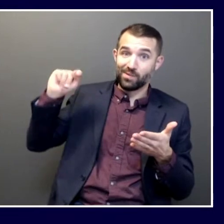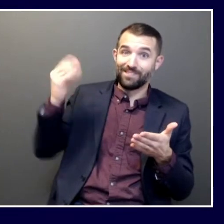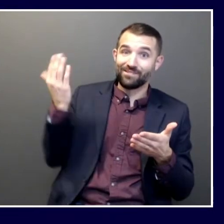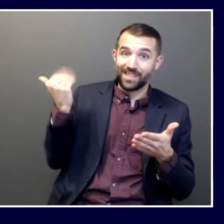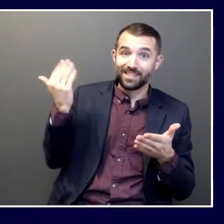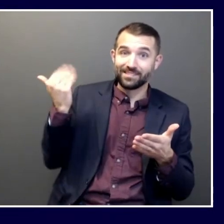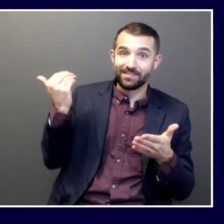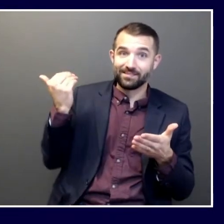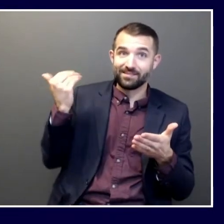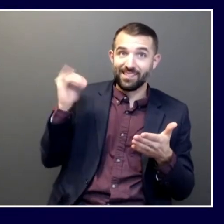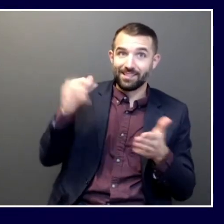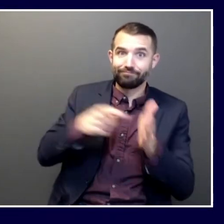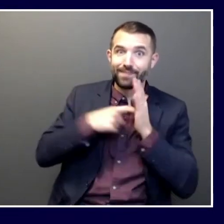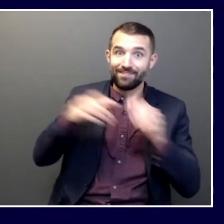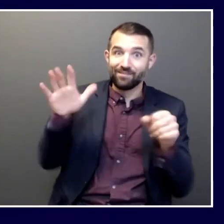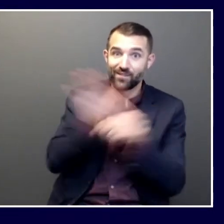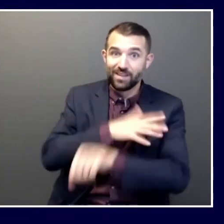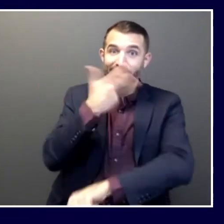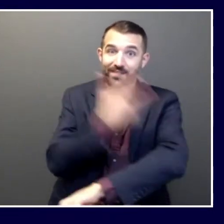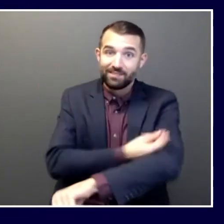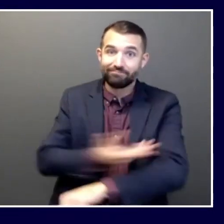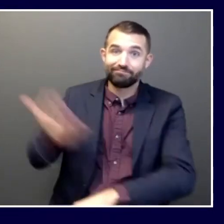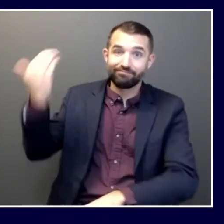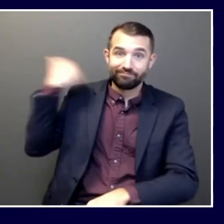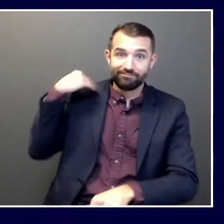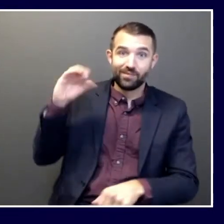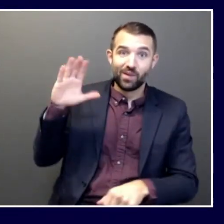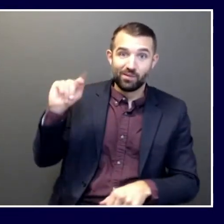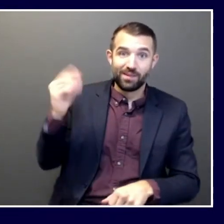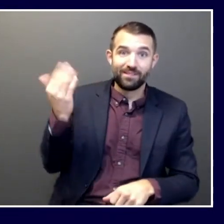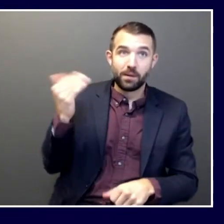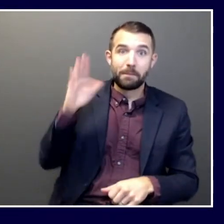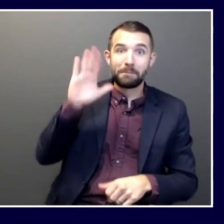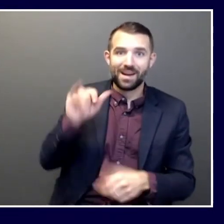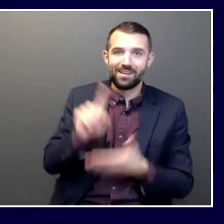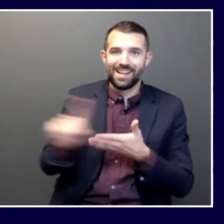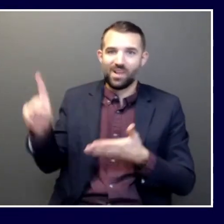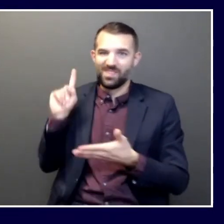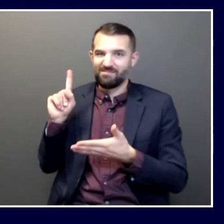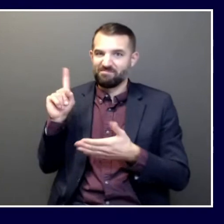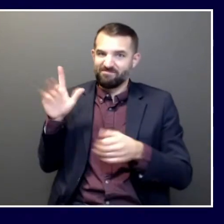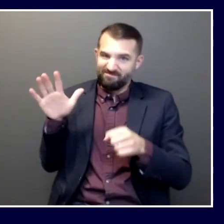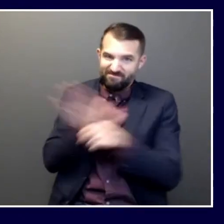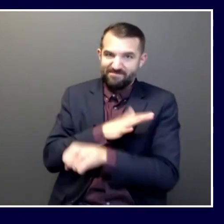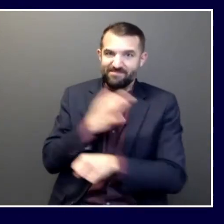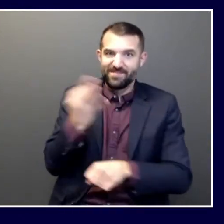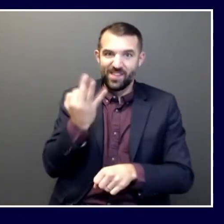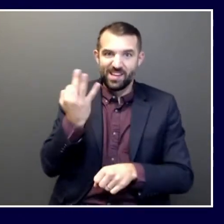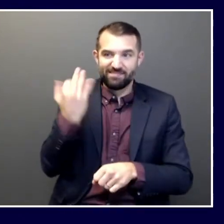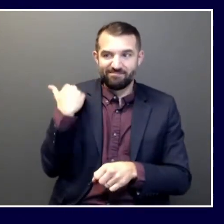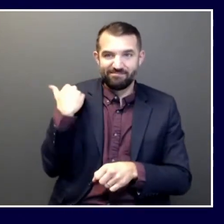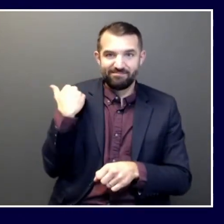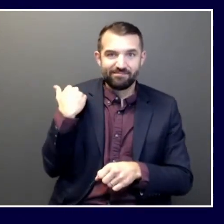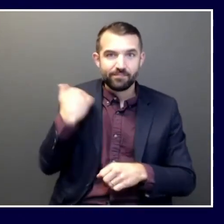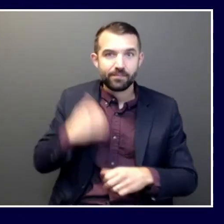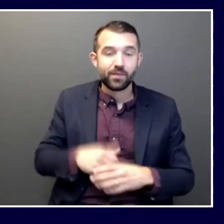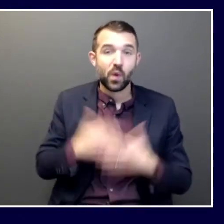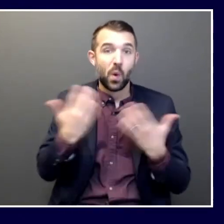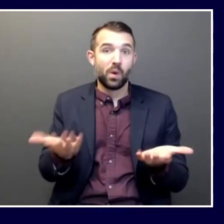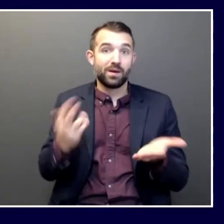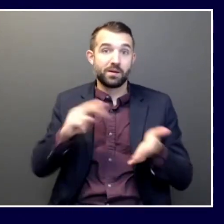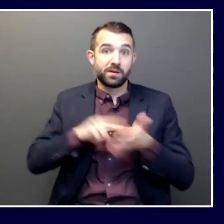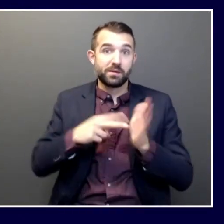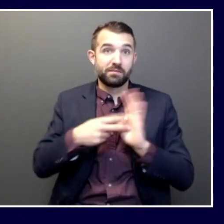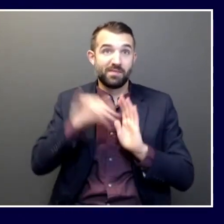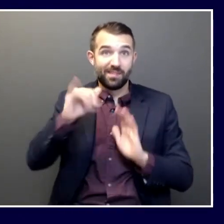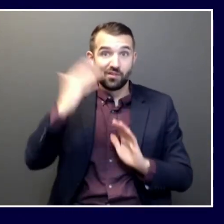vaccinated by last Friday. So it's not clear if that was driving it or not. There are other potential